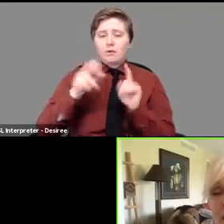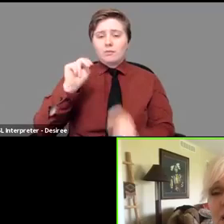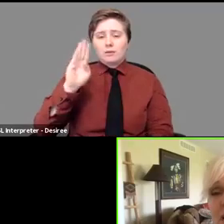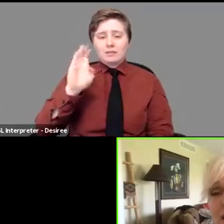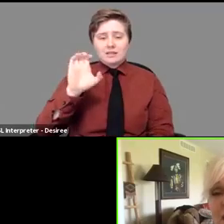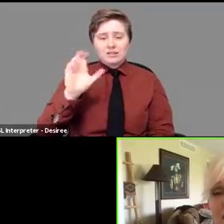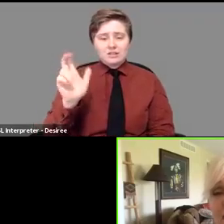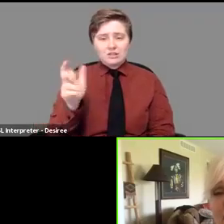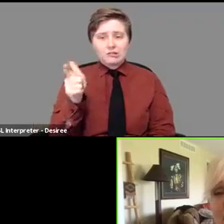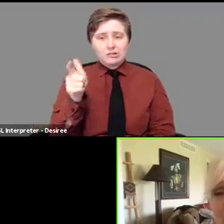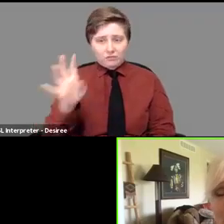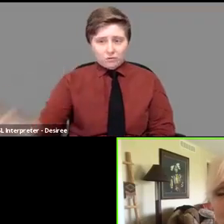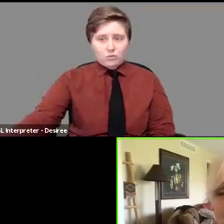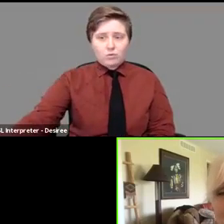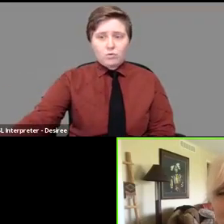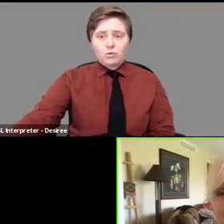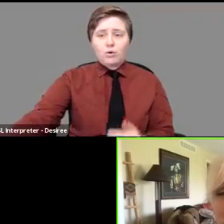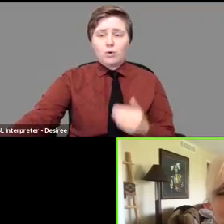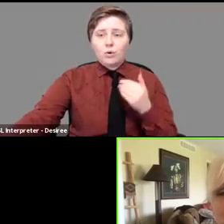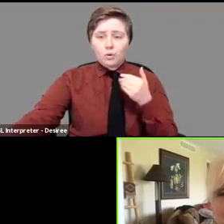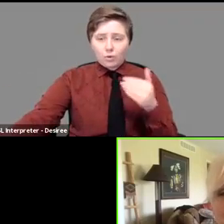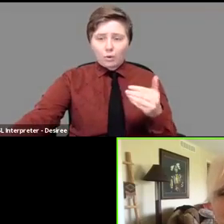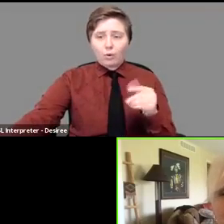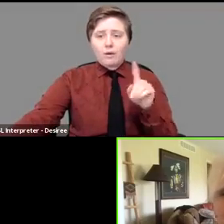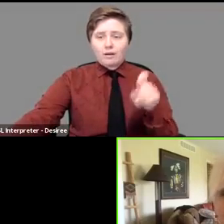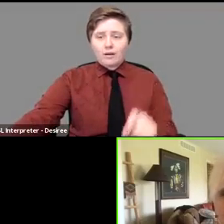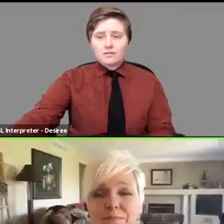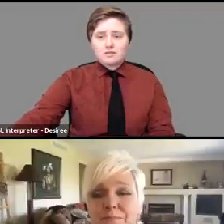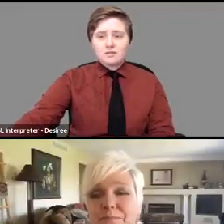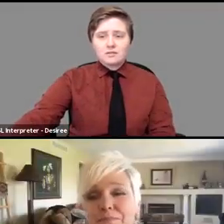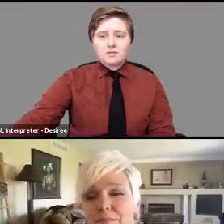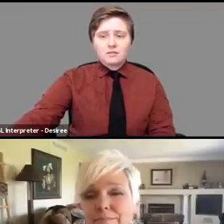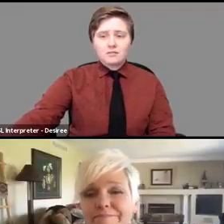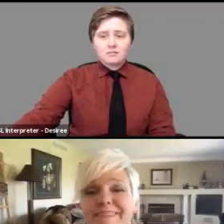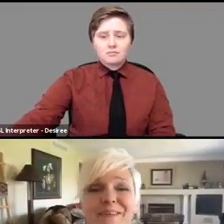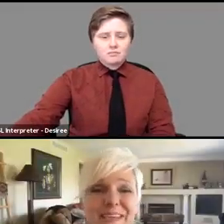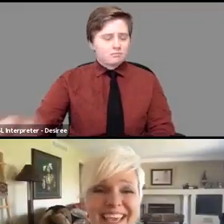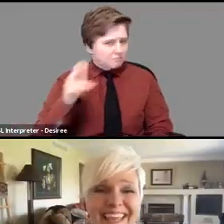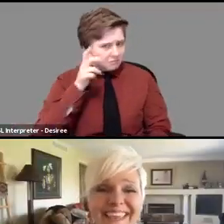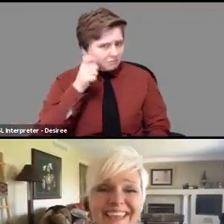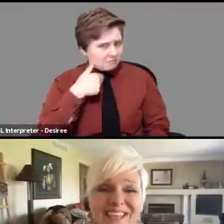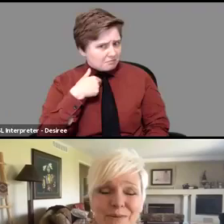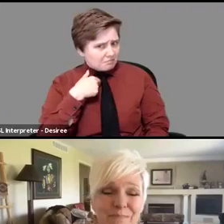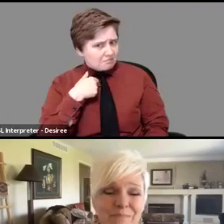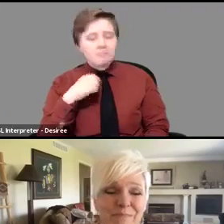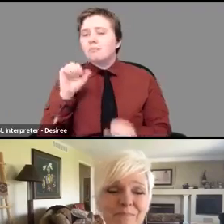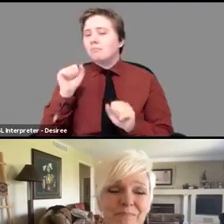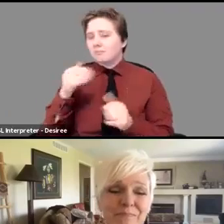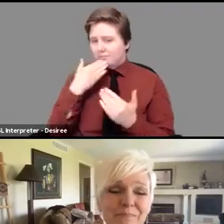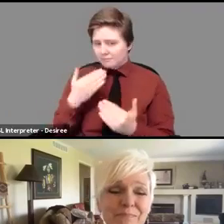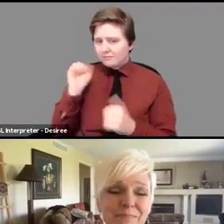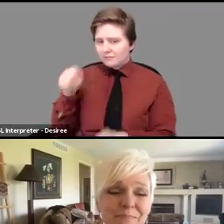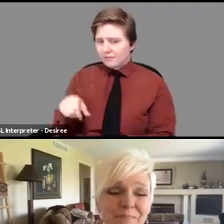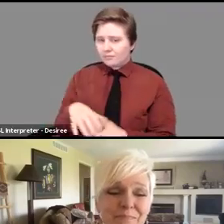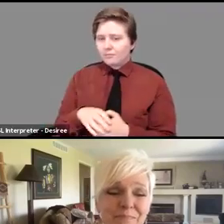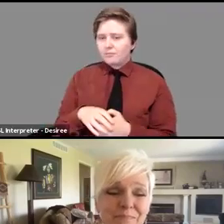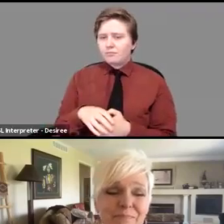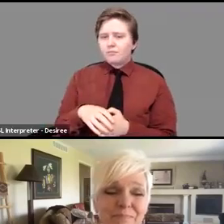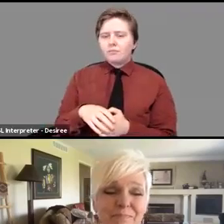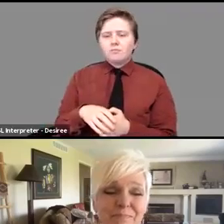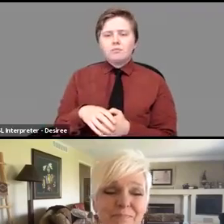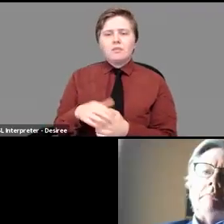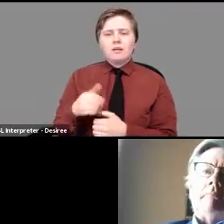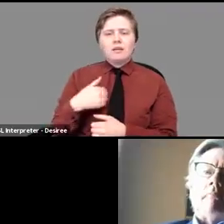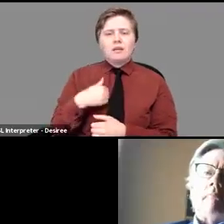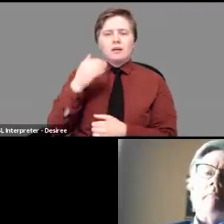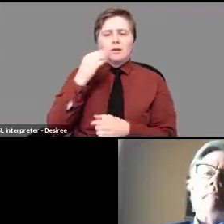24, go ahead and ask your question. Can you hear me? We can, thank you. Okay, awesome. So I know